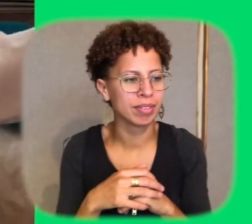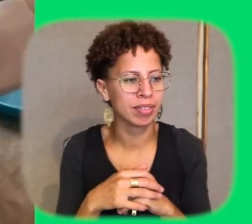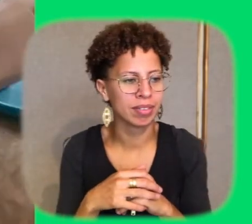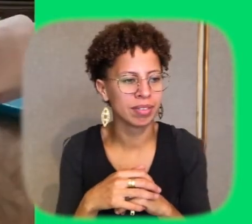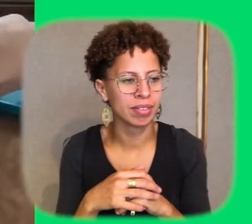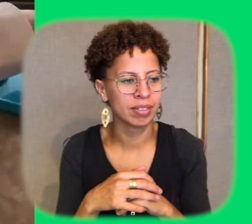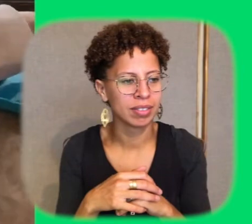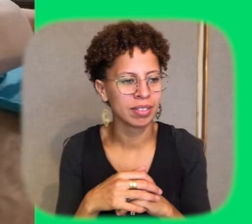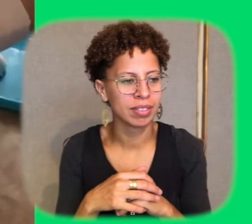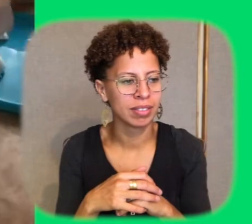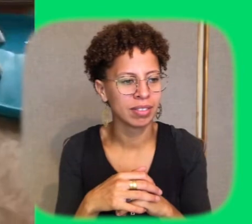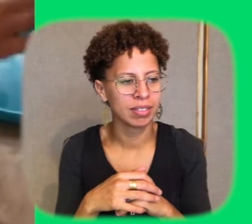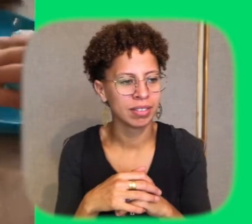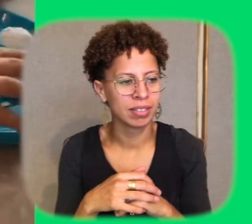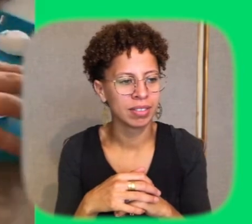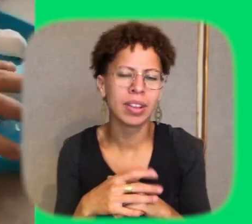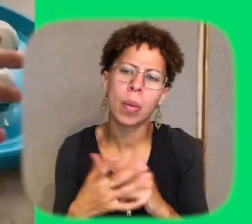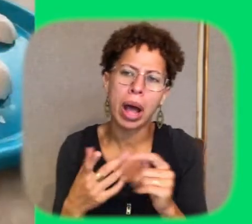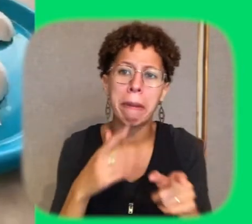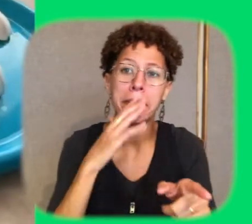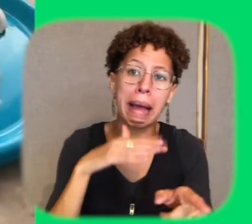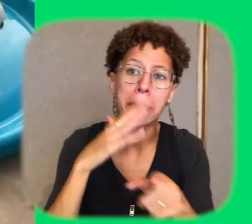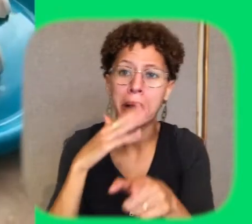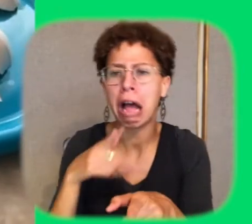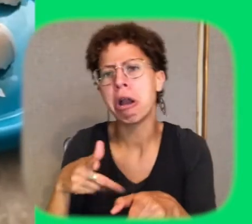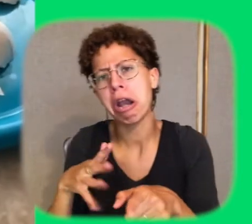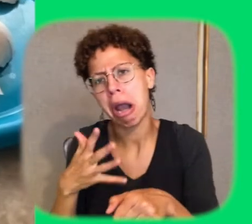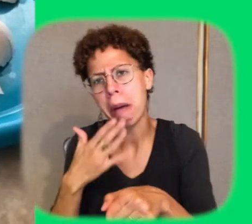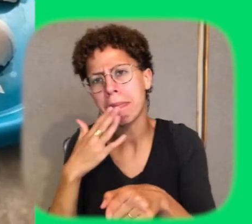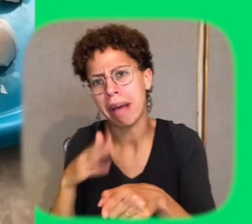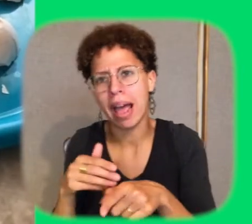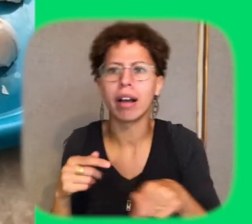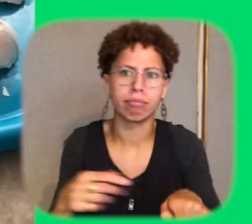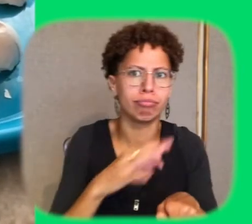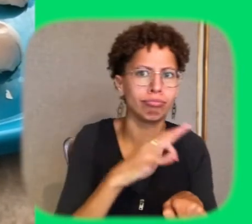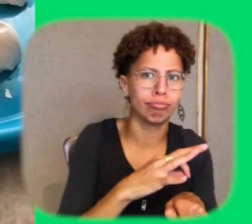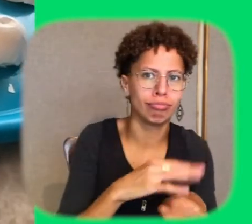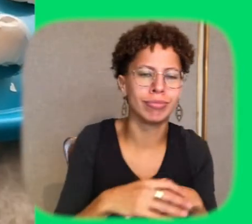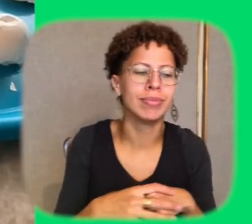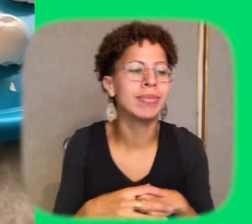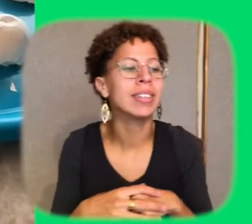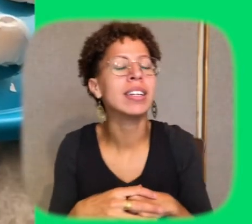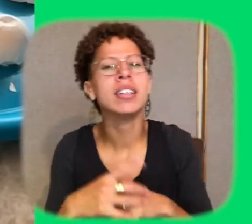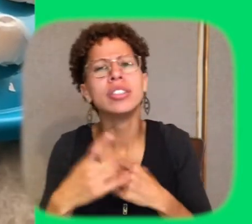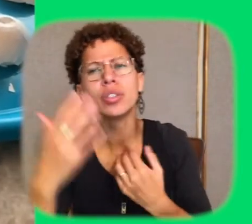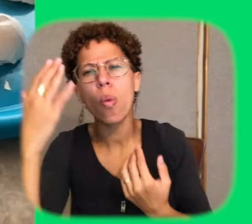Not so bad boy. Yeah. So why do you think eggs are so strong?